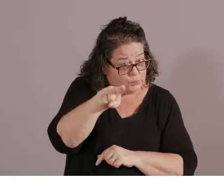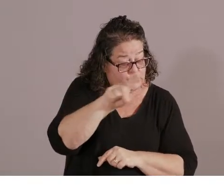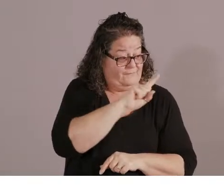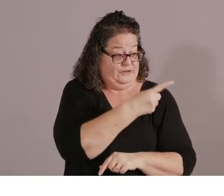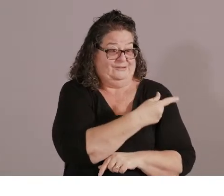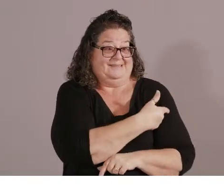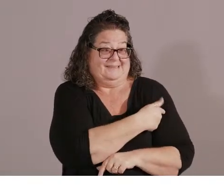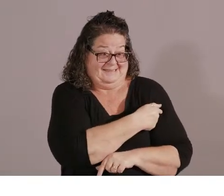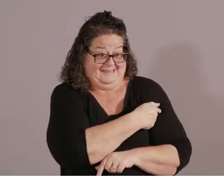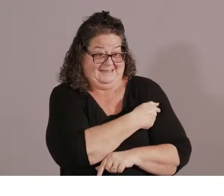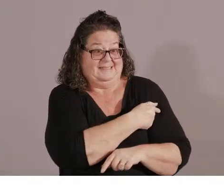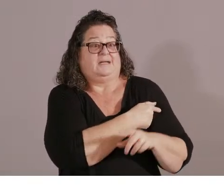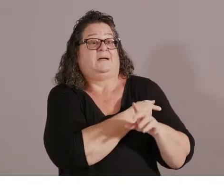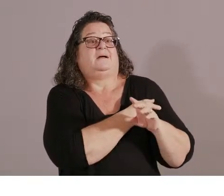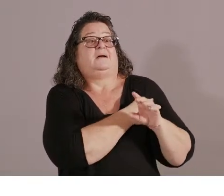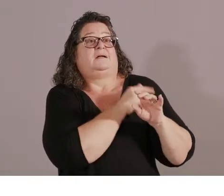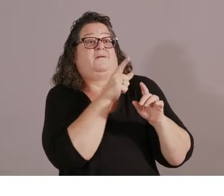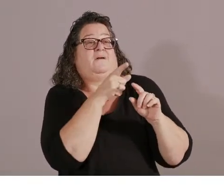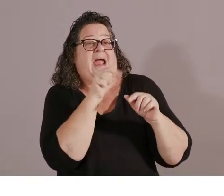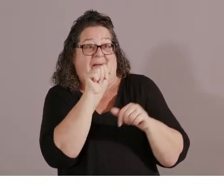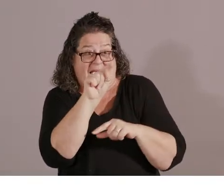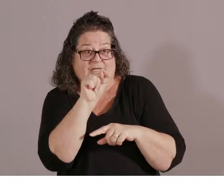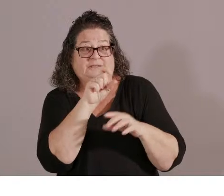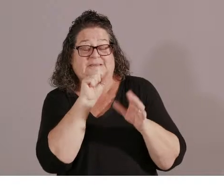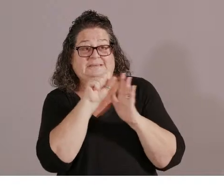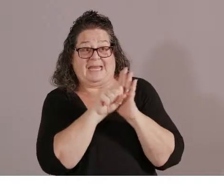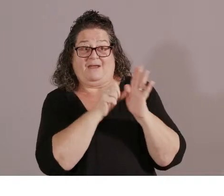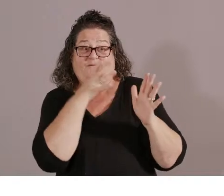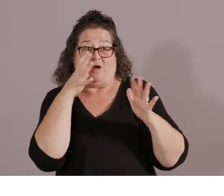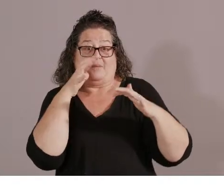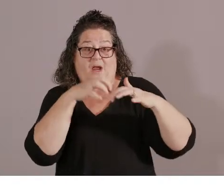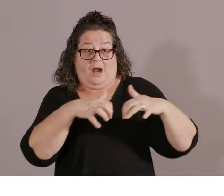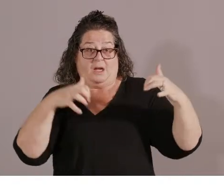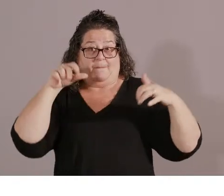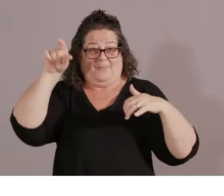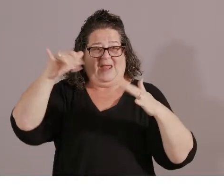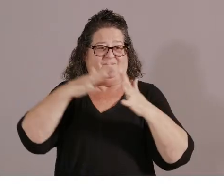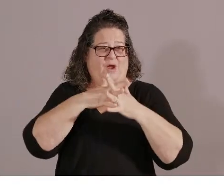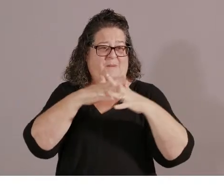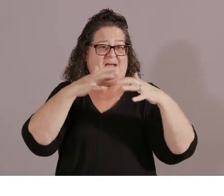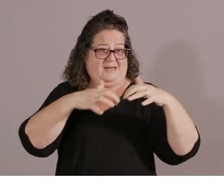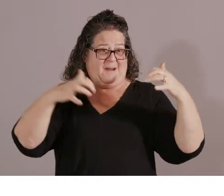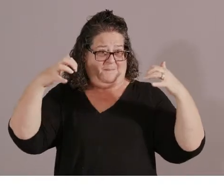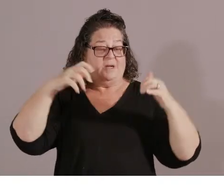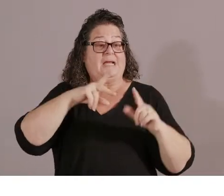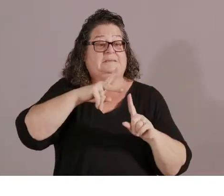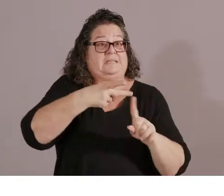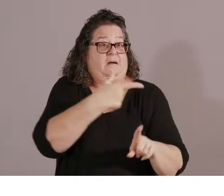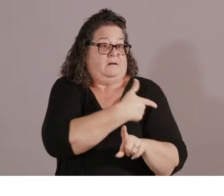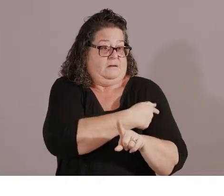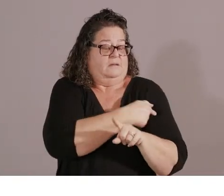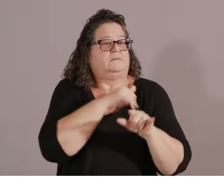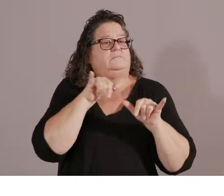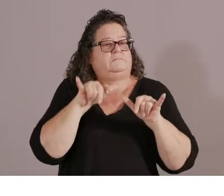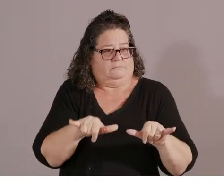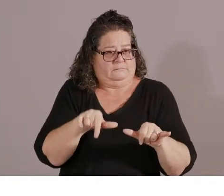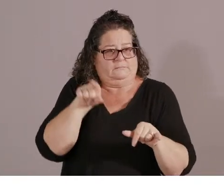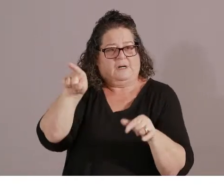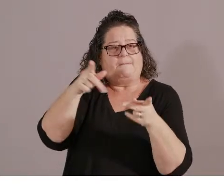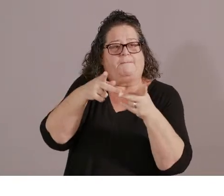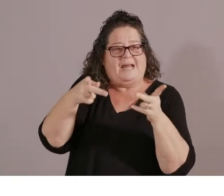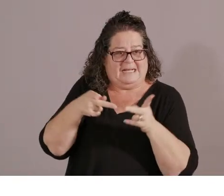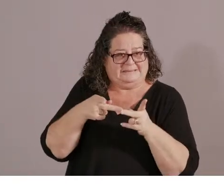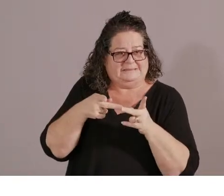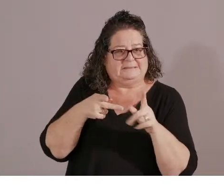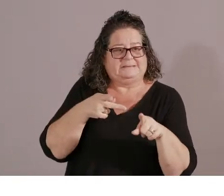Farm Stadium. And the other thing that we've heard a bit of question about and a bit of confusion, you do not need to receive that second